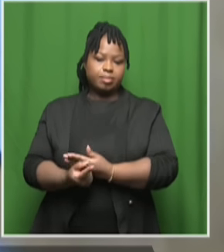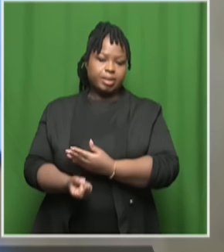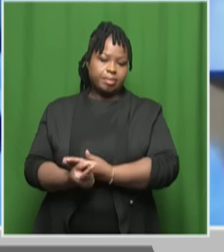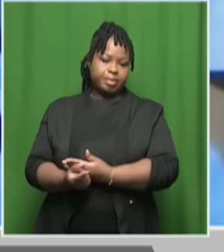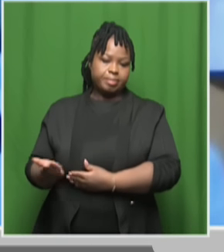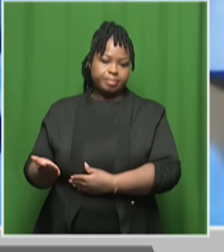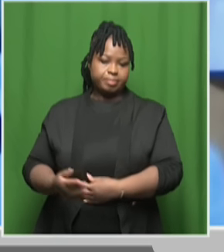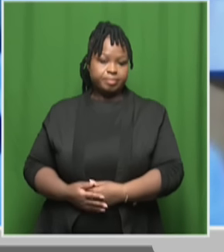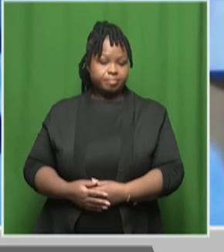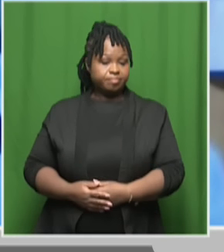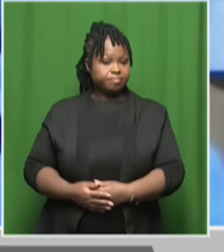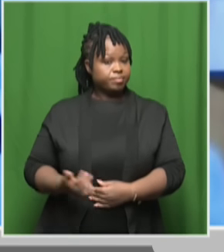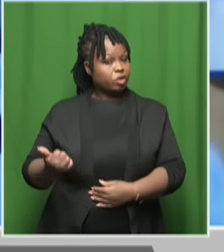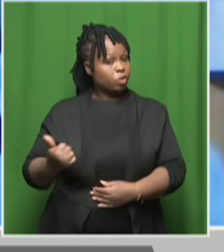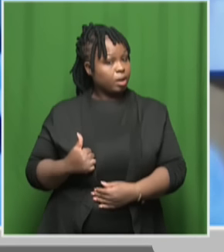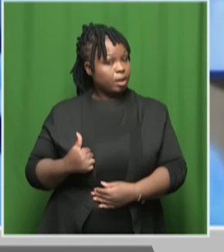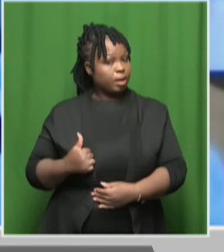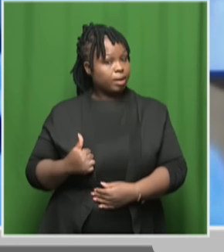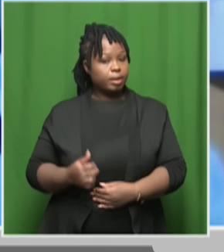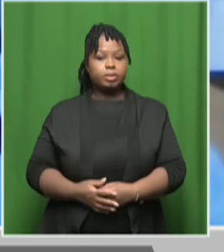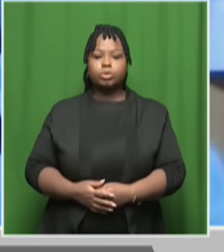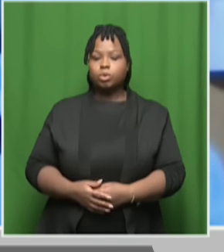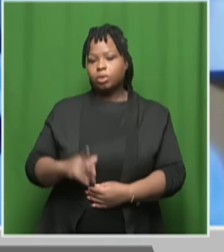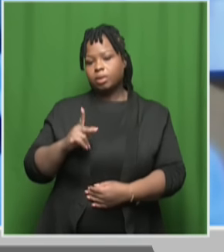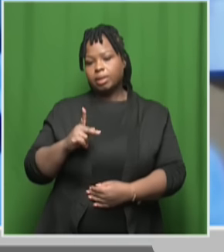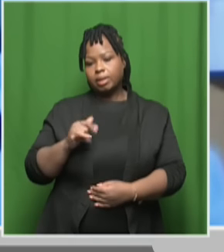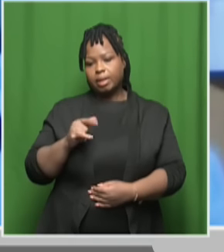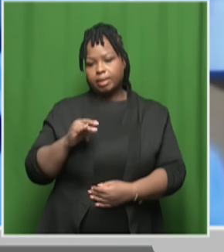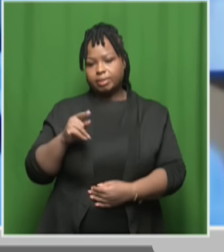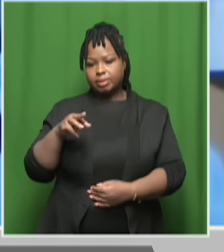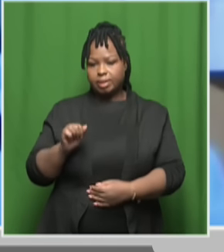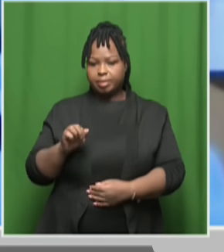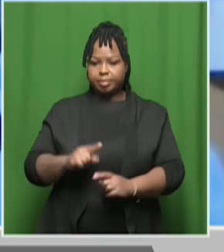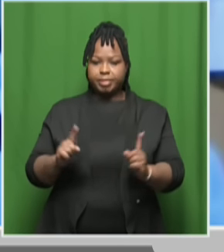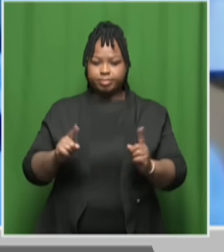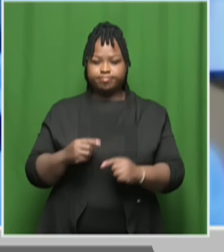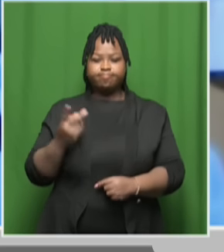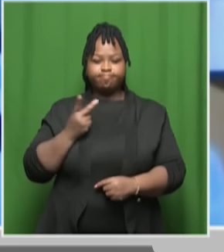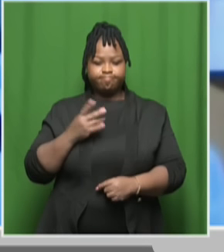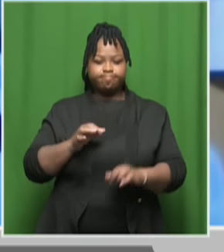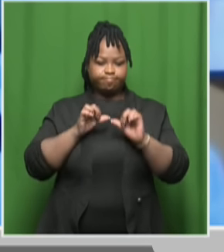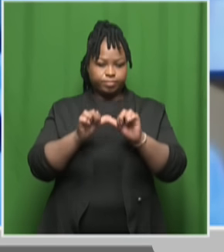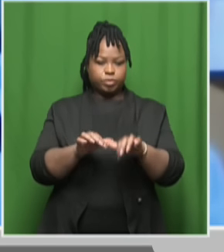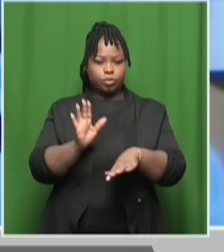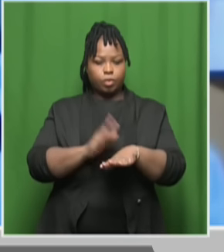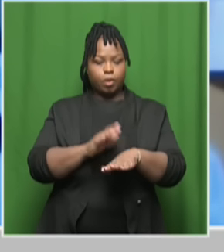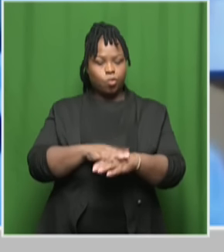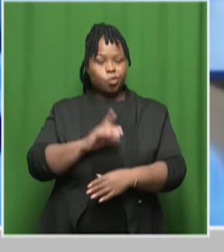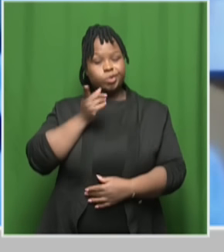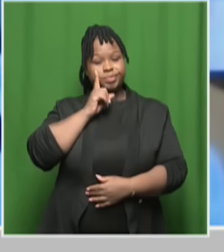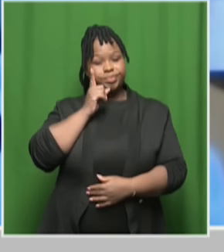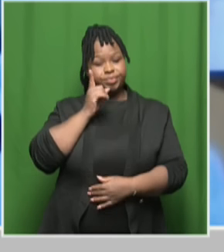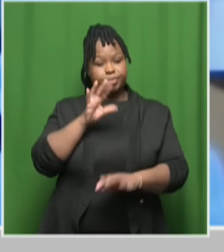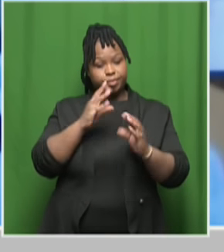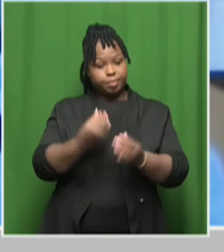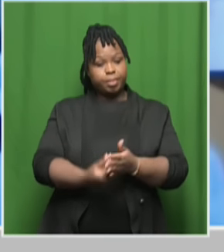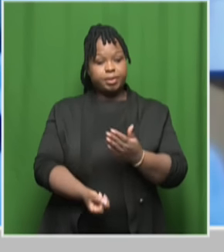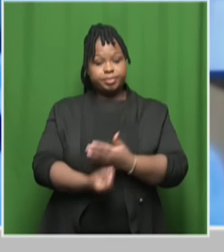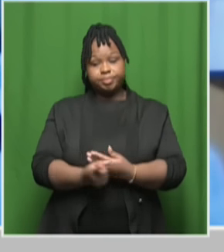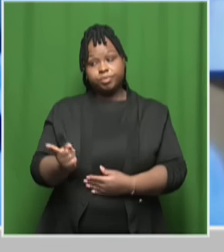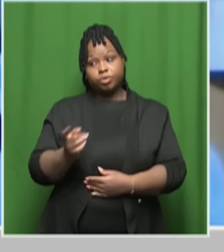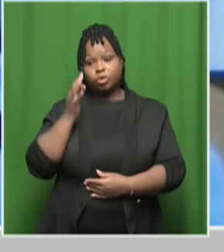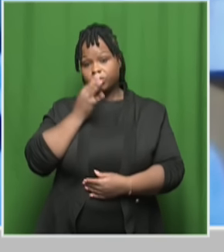Mr. Douglas, wishing you well there in Knysna, but of course, we'll also continue to keep an eye on these developments. And